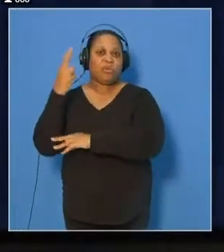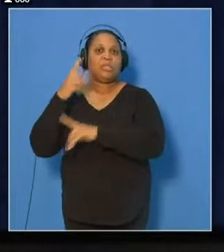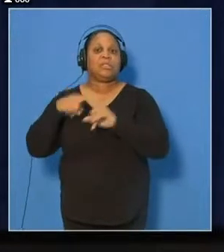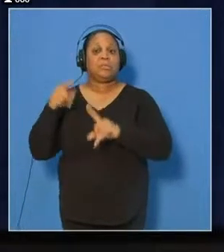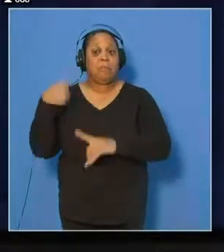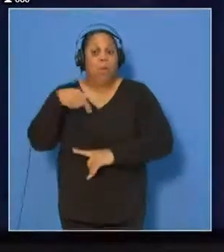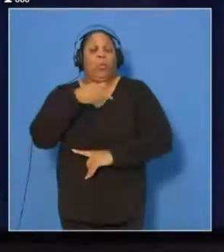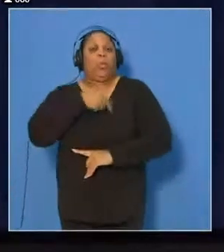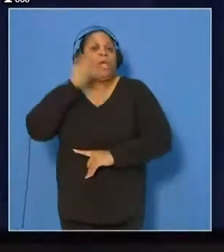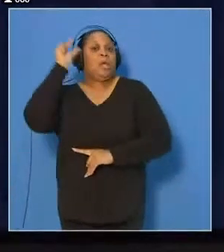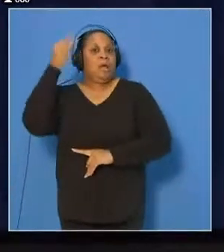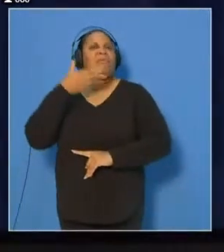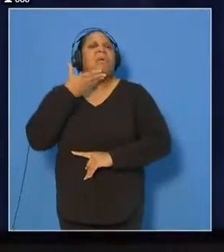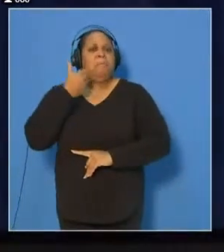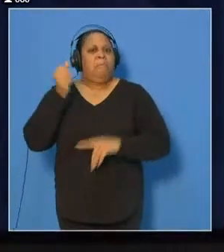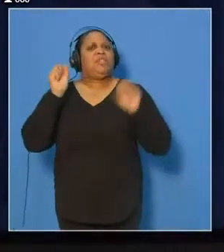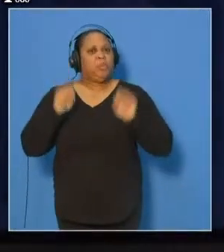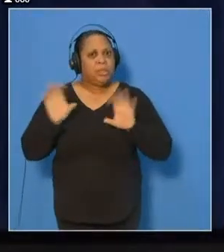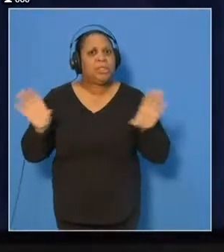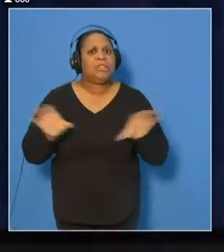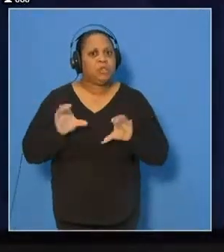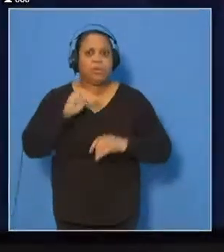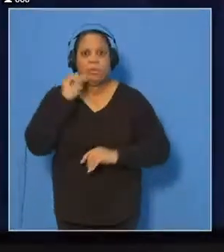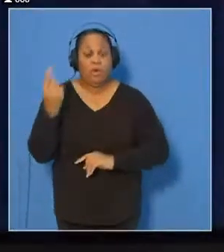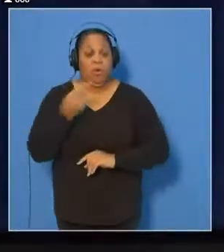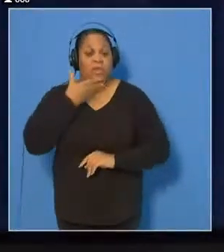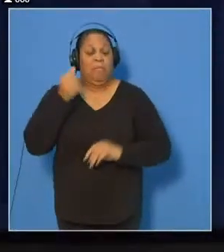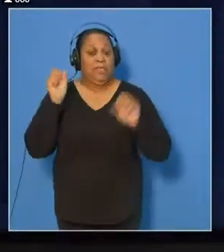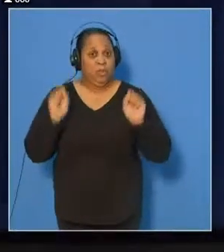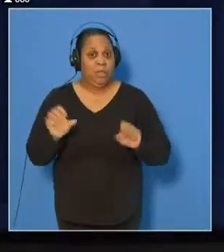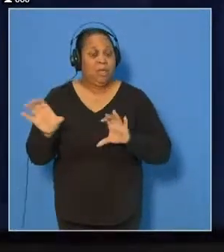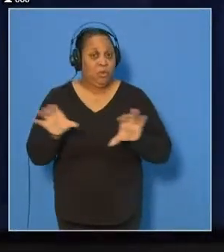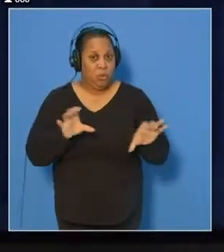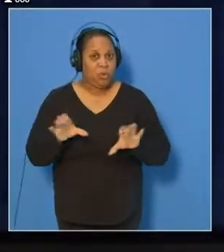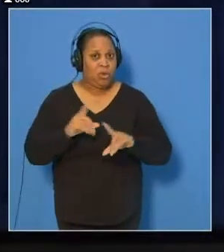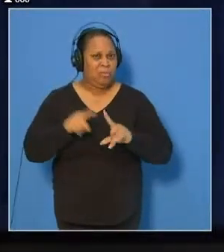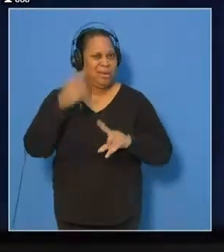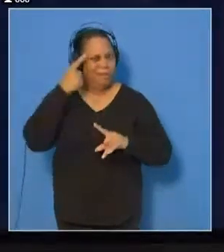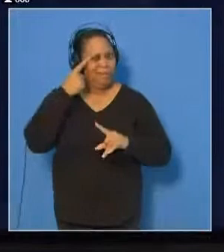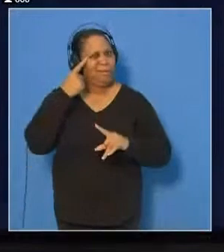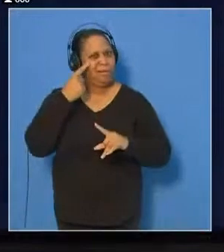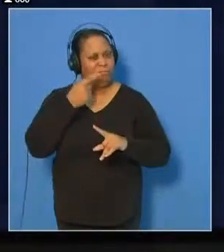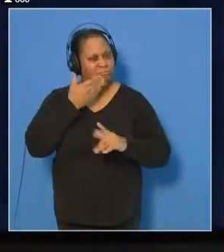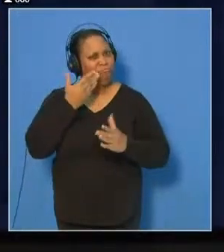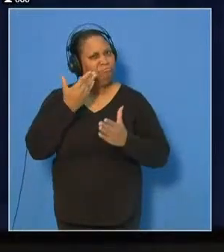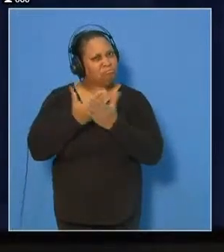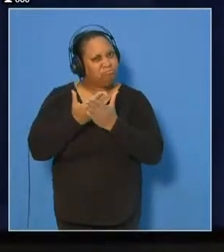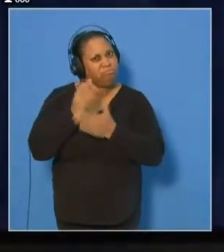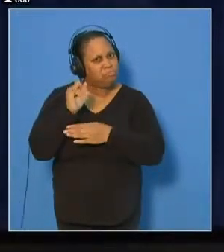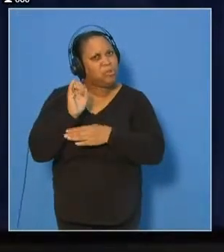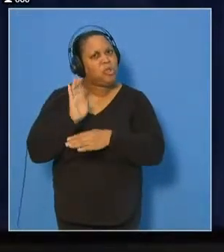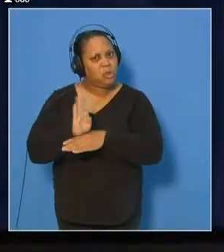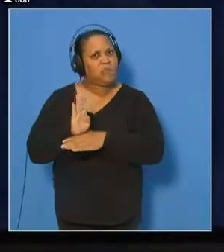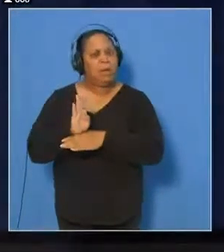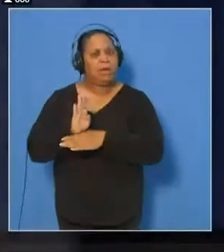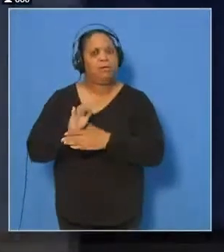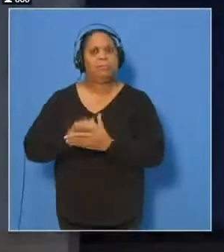the best we can. And not only are we doing the best we can, I actually think that we're doing a pretty good job of it.